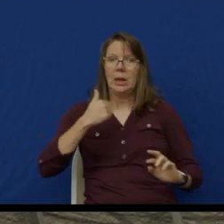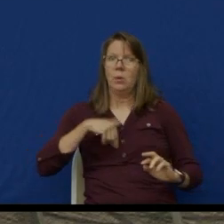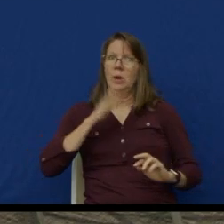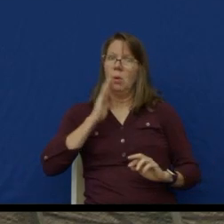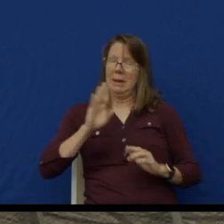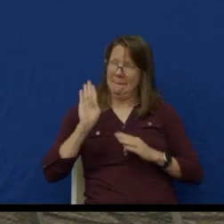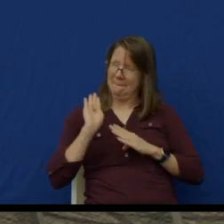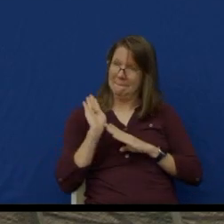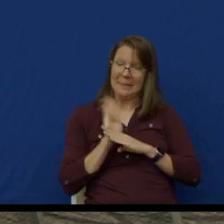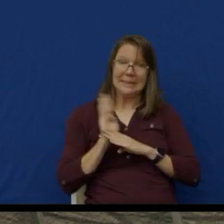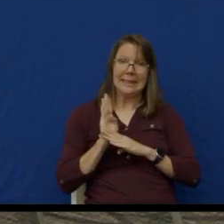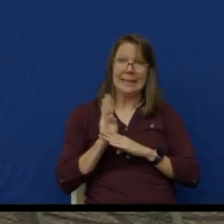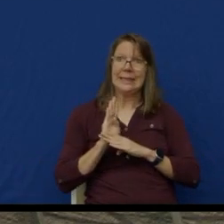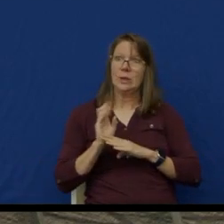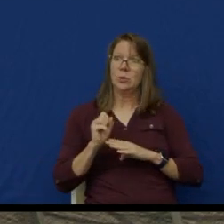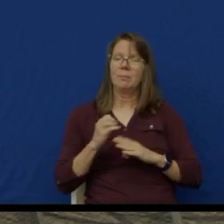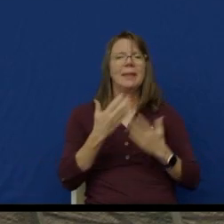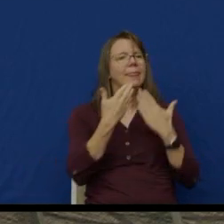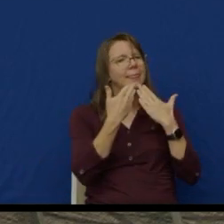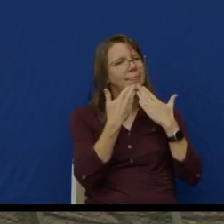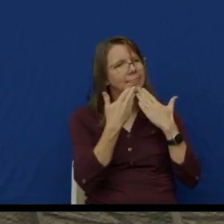so much to each of you.